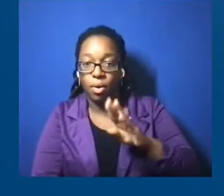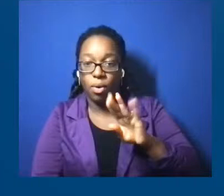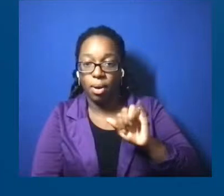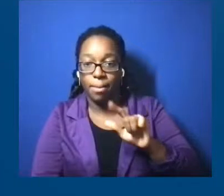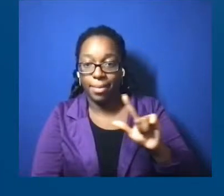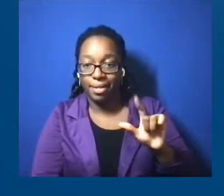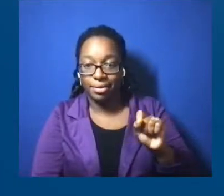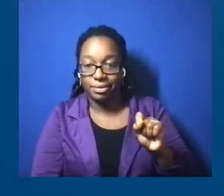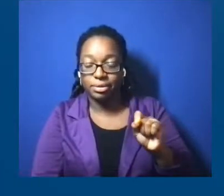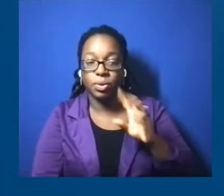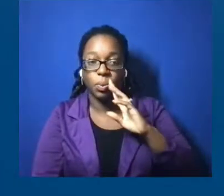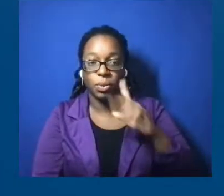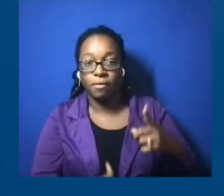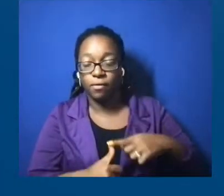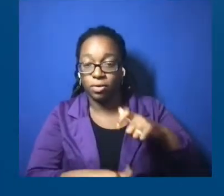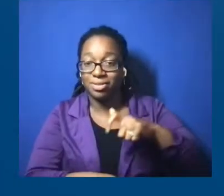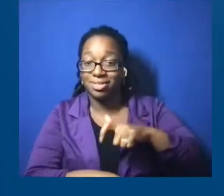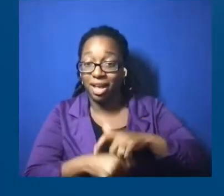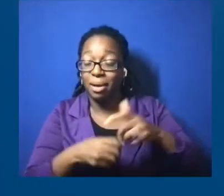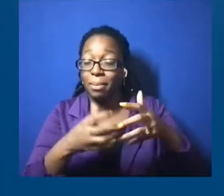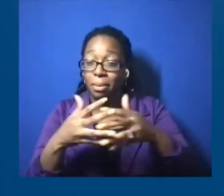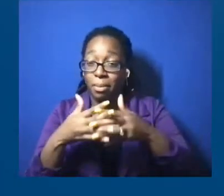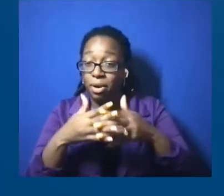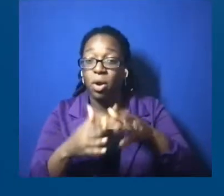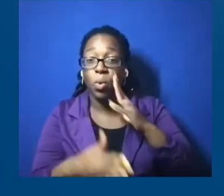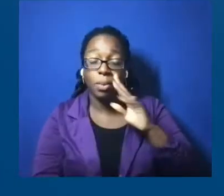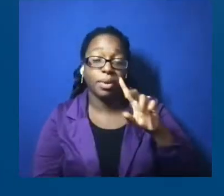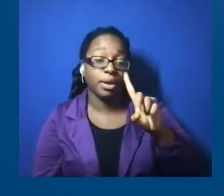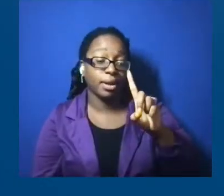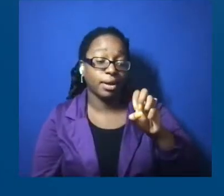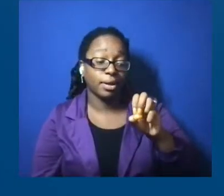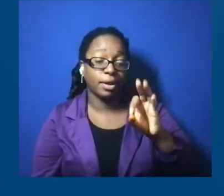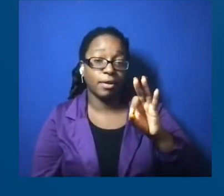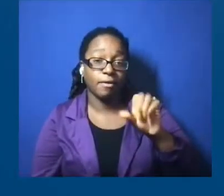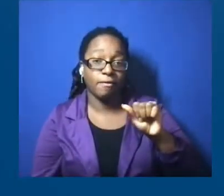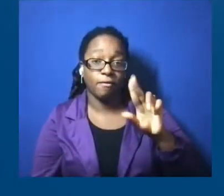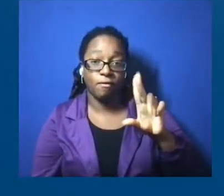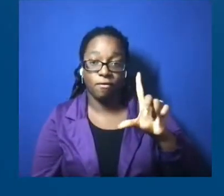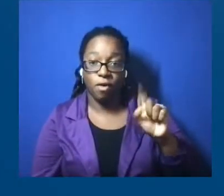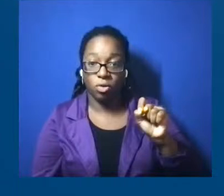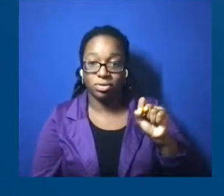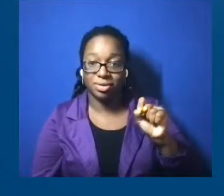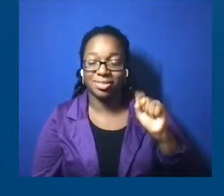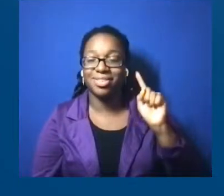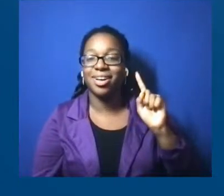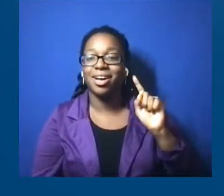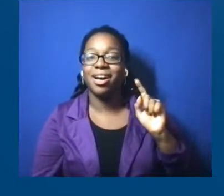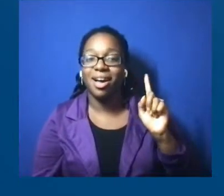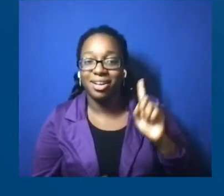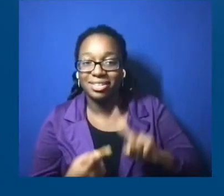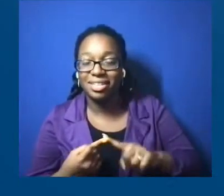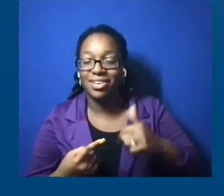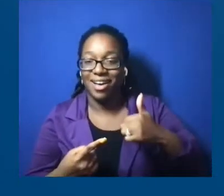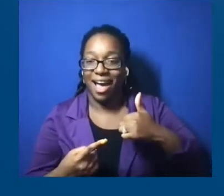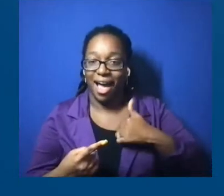first time in our history America will default unless I yield and cut Social Security and